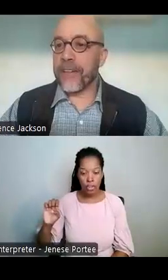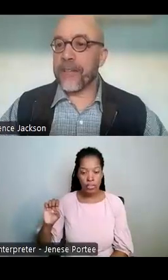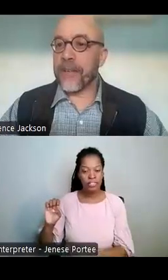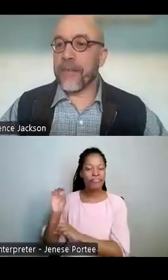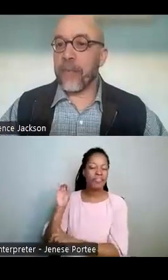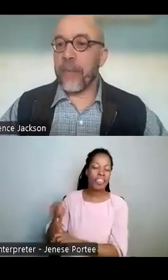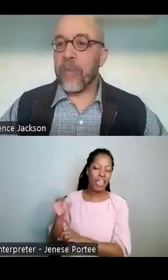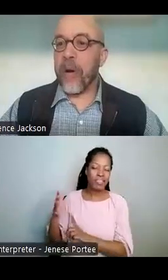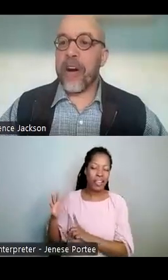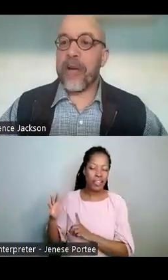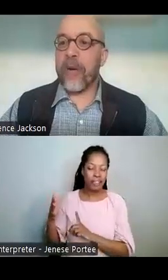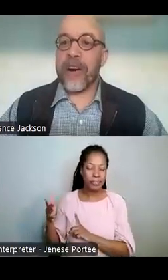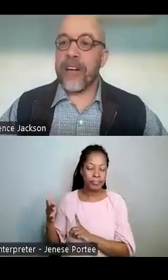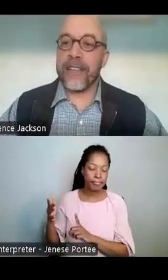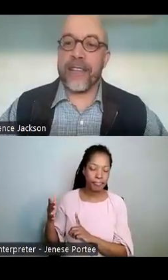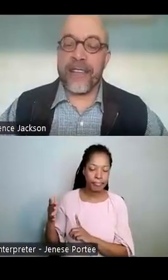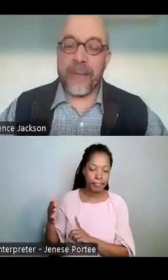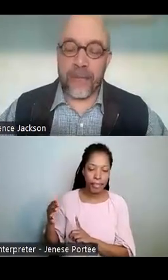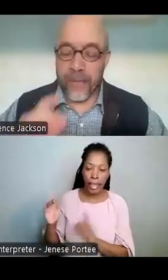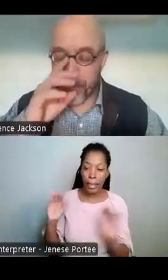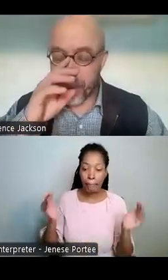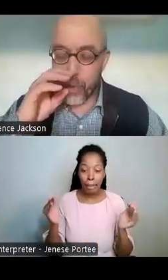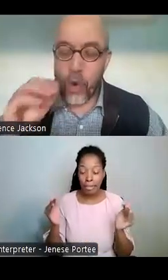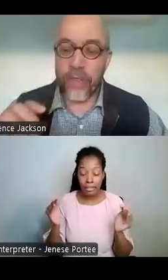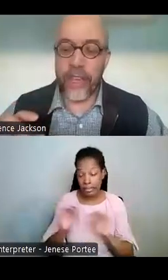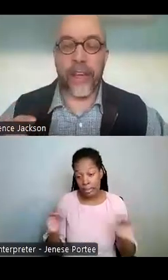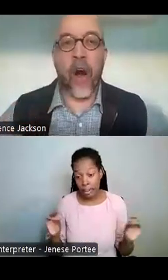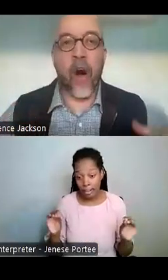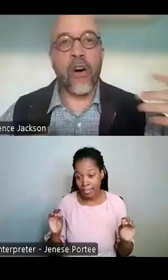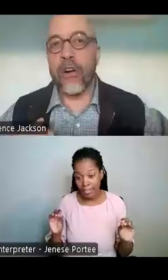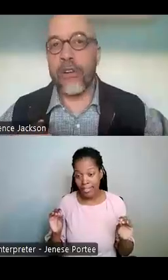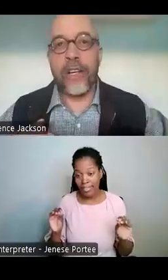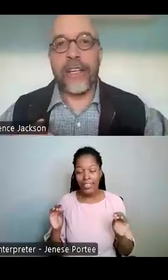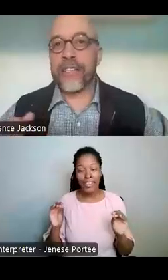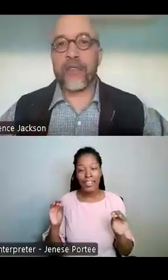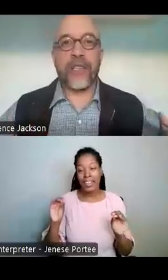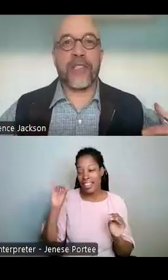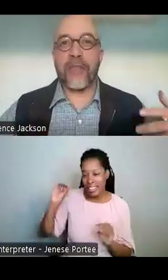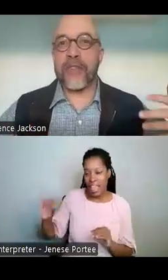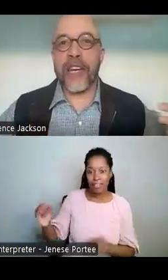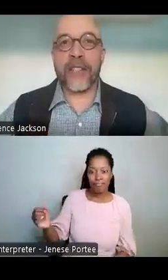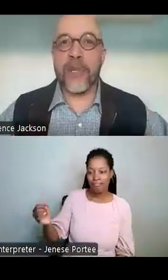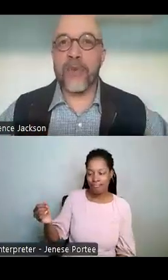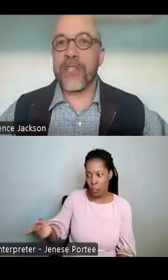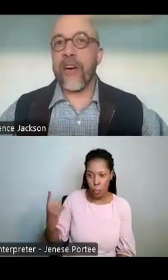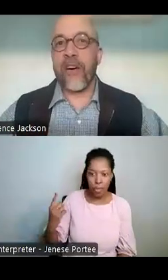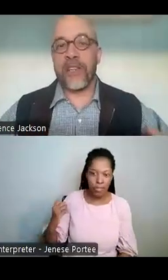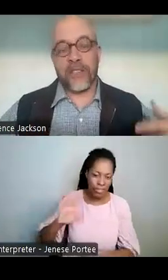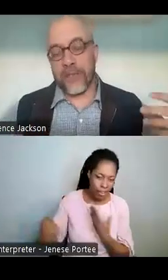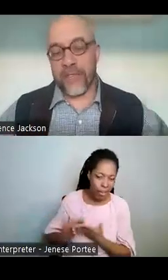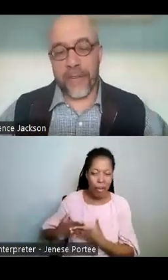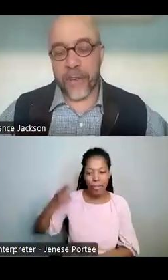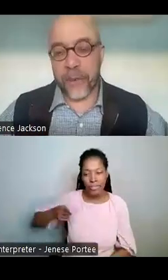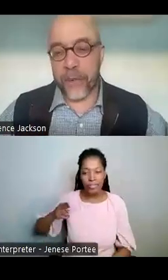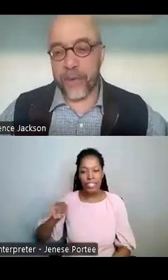like bar none, the one that all histories of jazz music, all